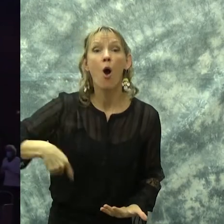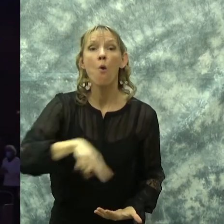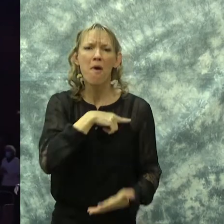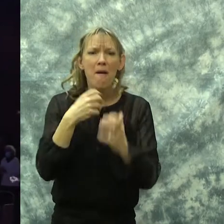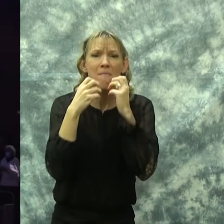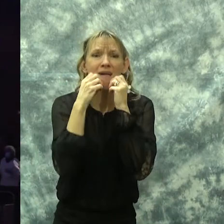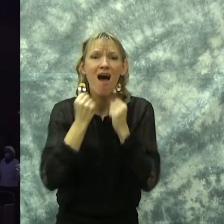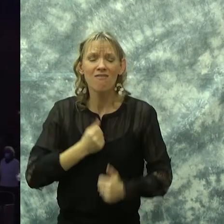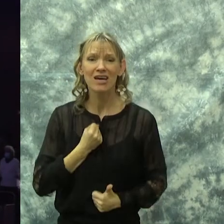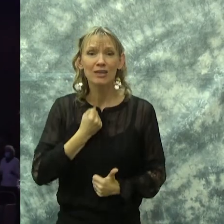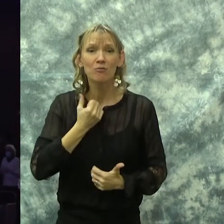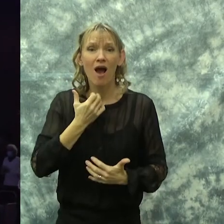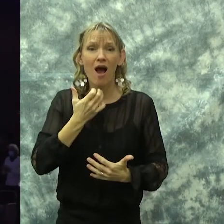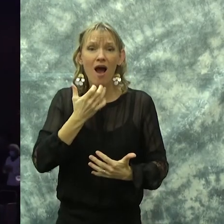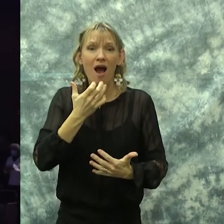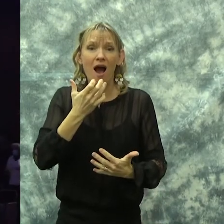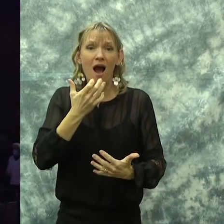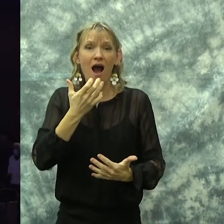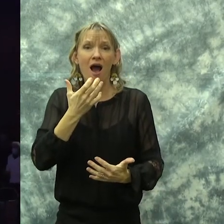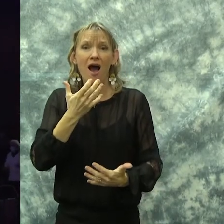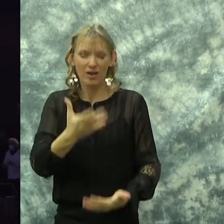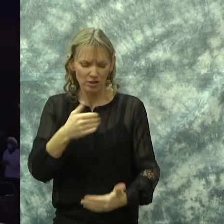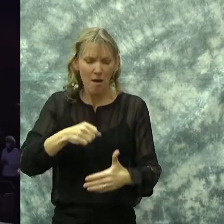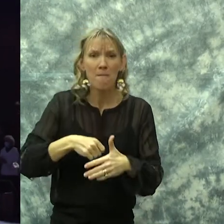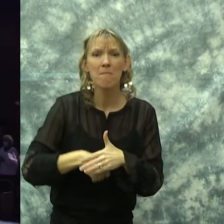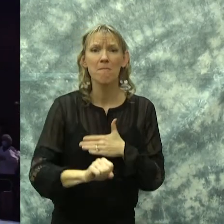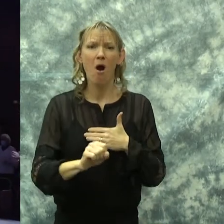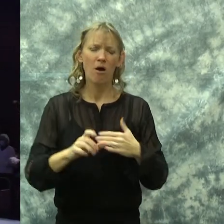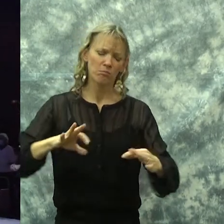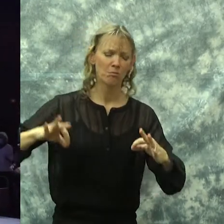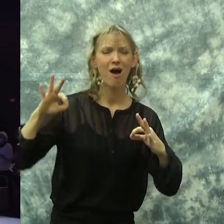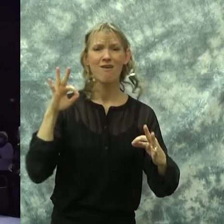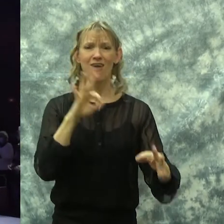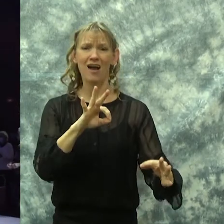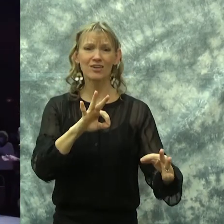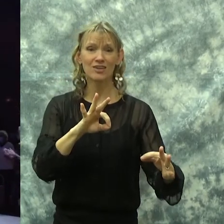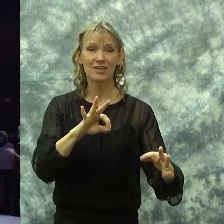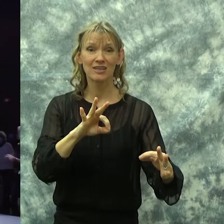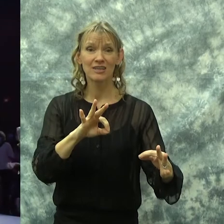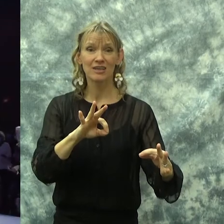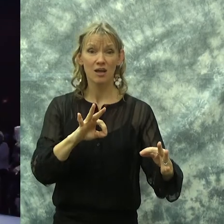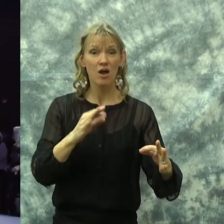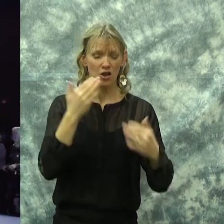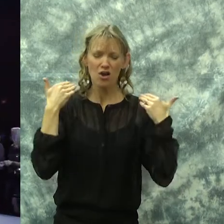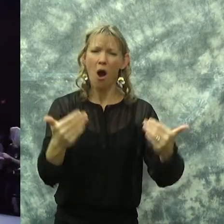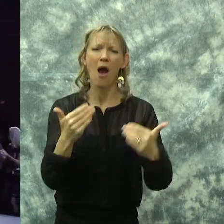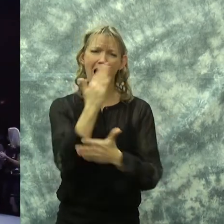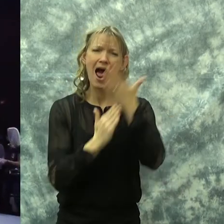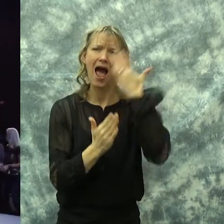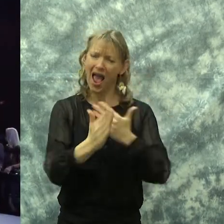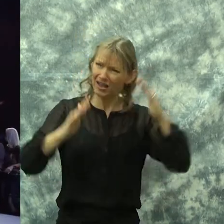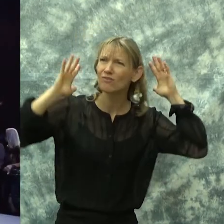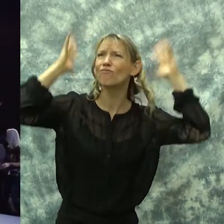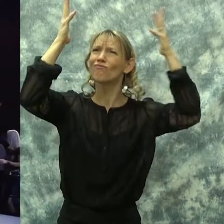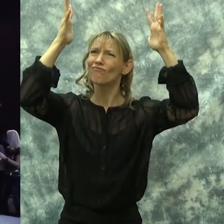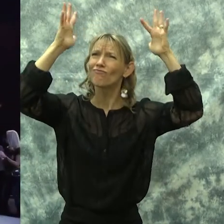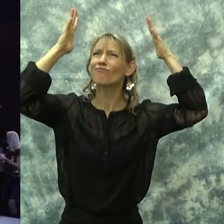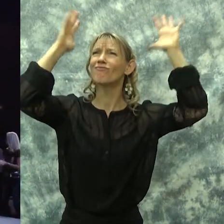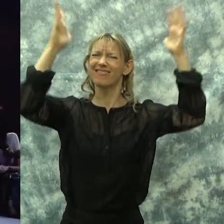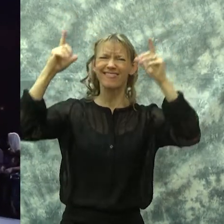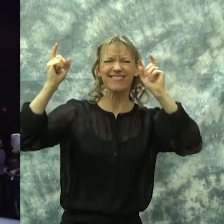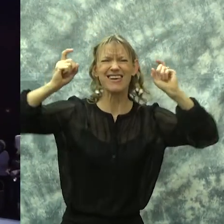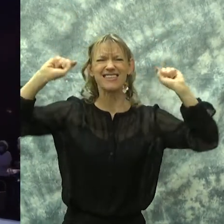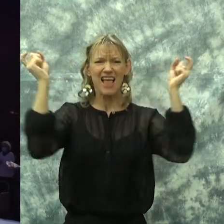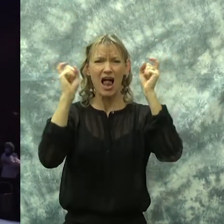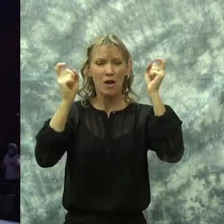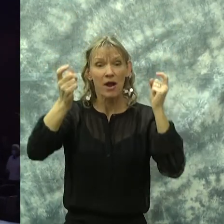are a beloved expression, born in perfection. So raise your hands and celebrate, because